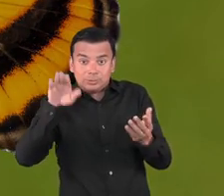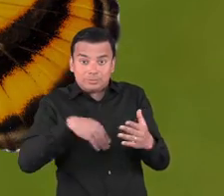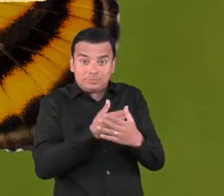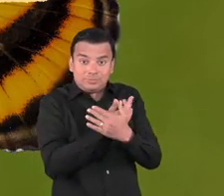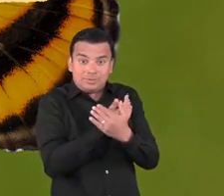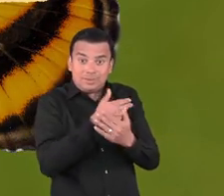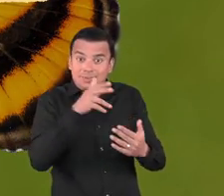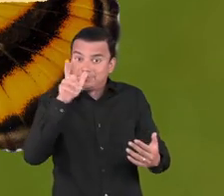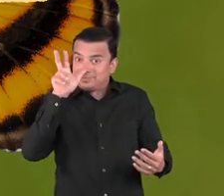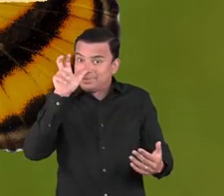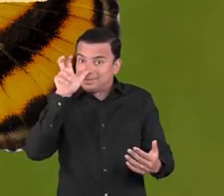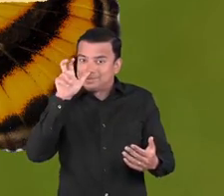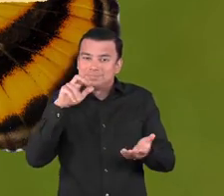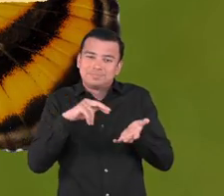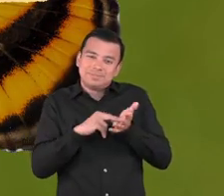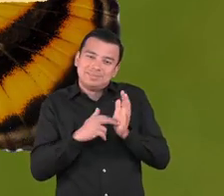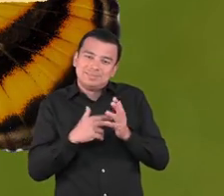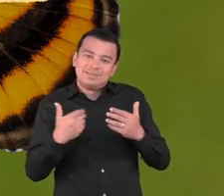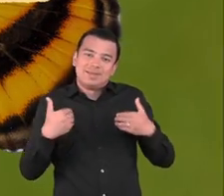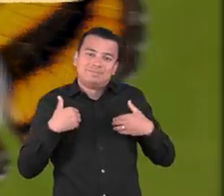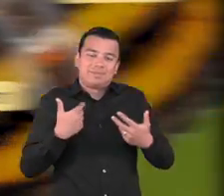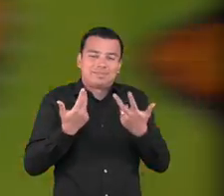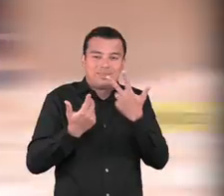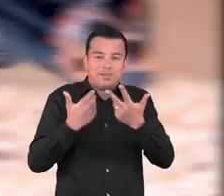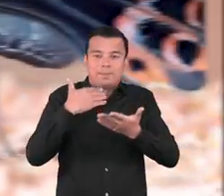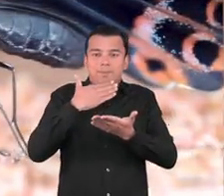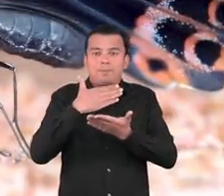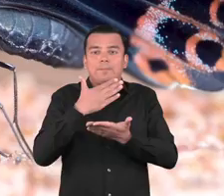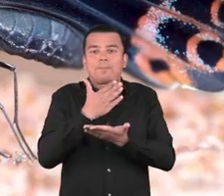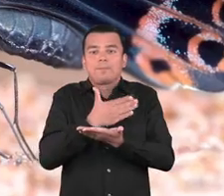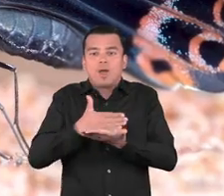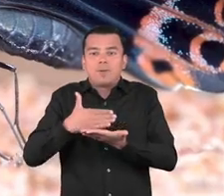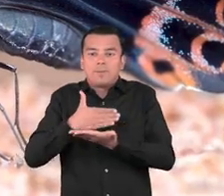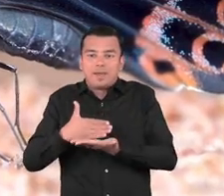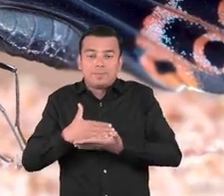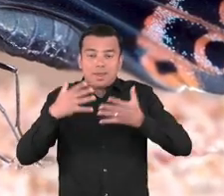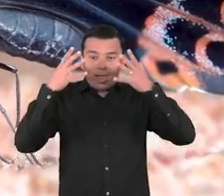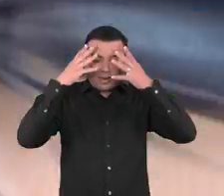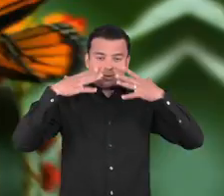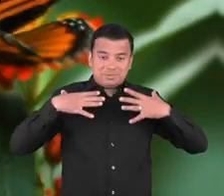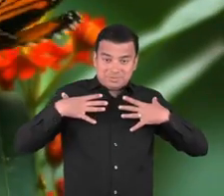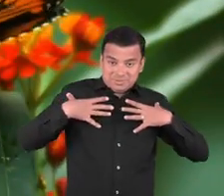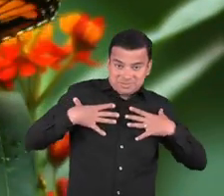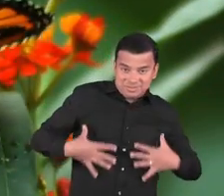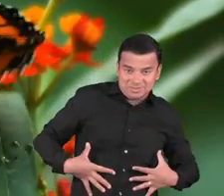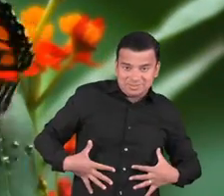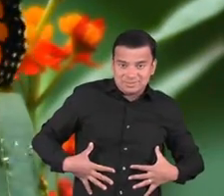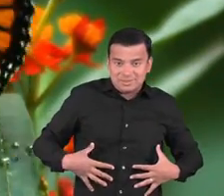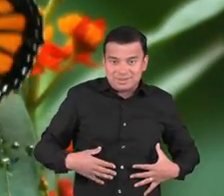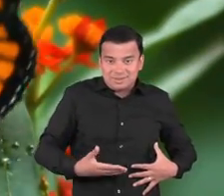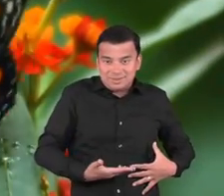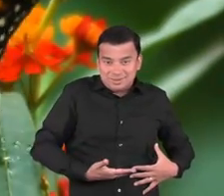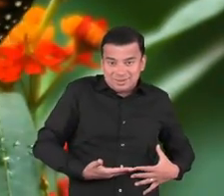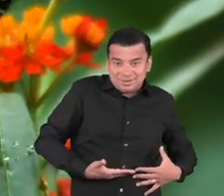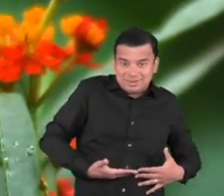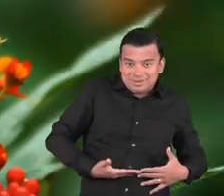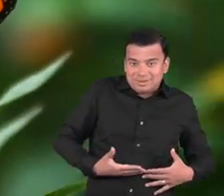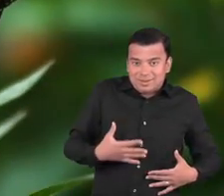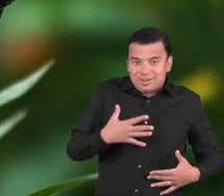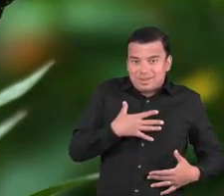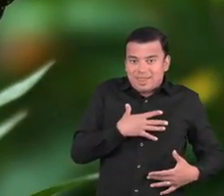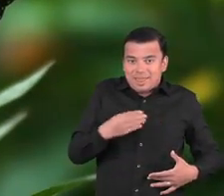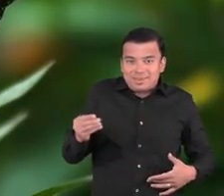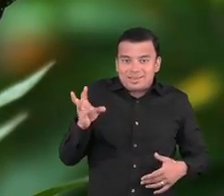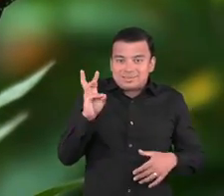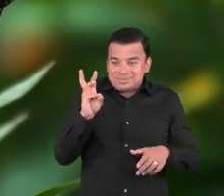a thorax, and an abdomen. And six legs. But butterflies also have a feature that